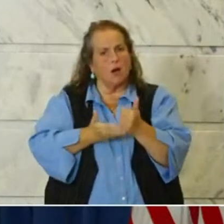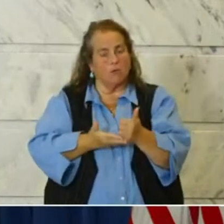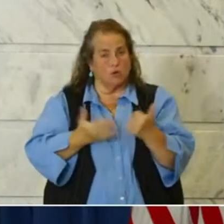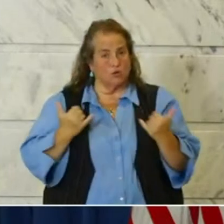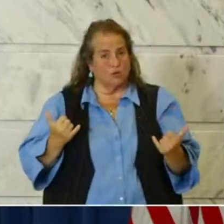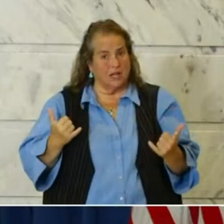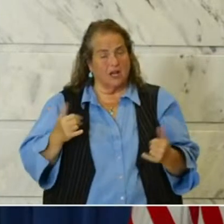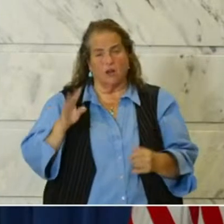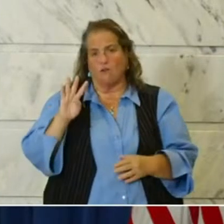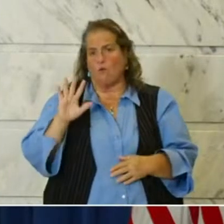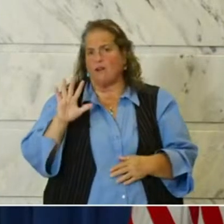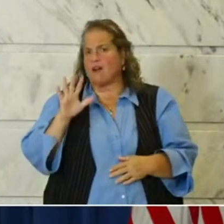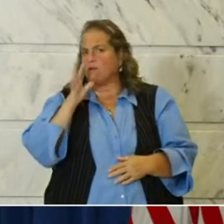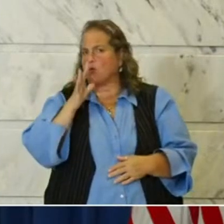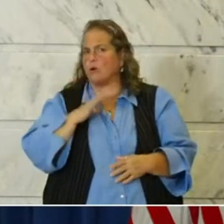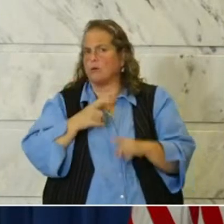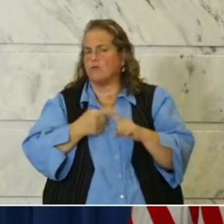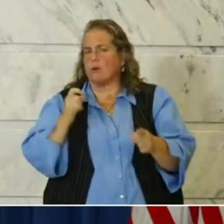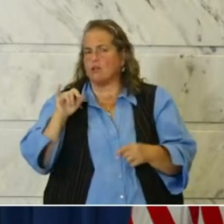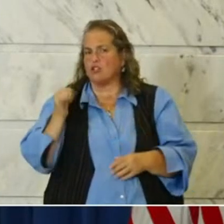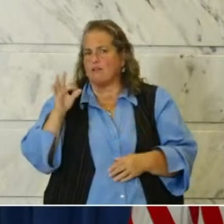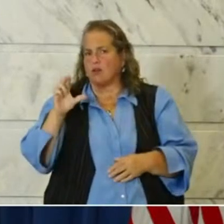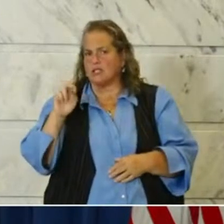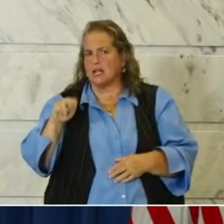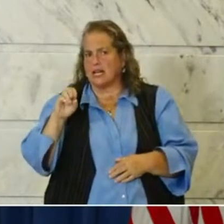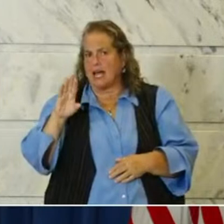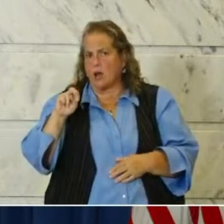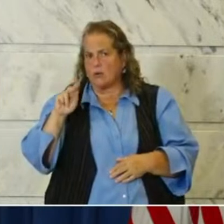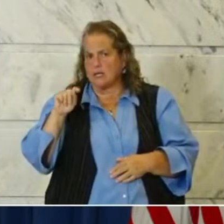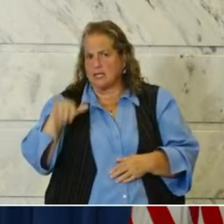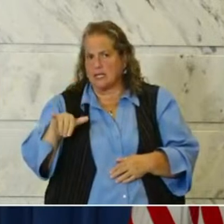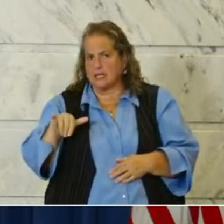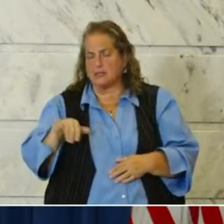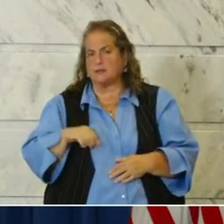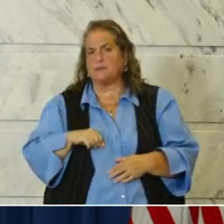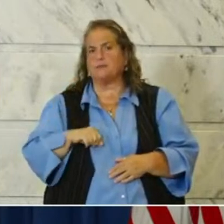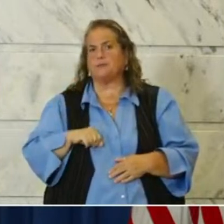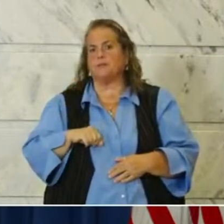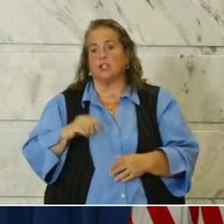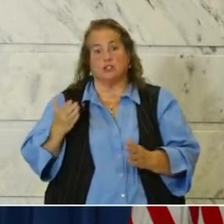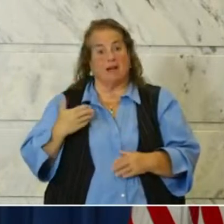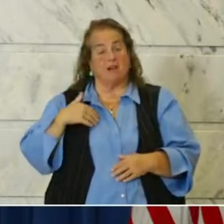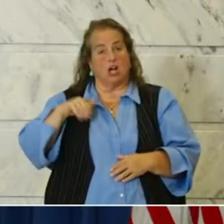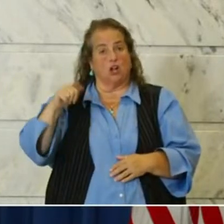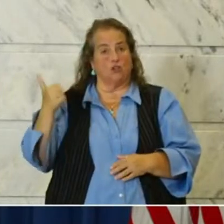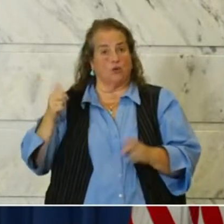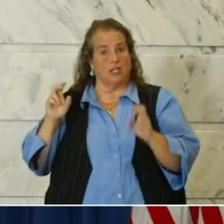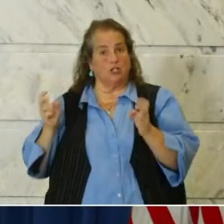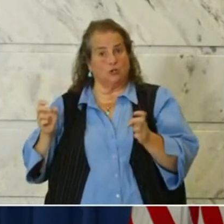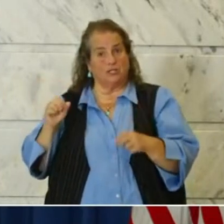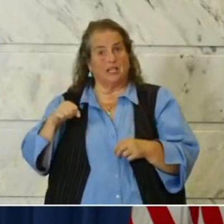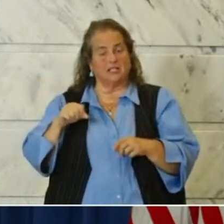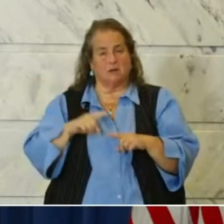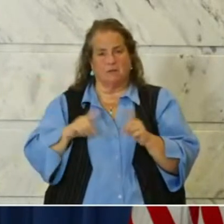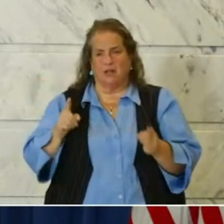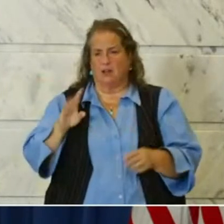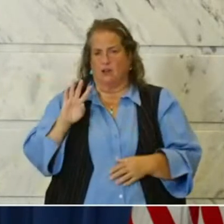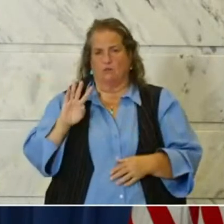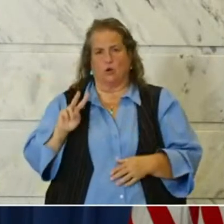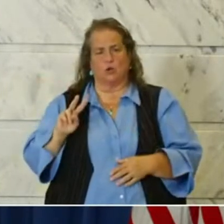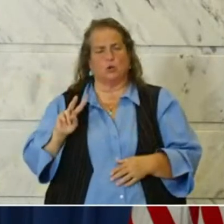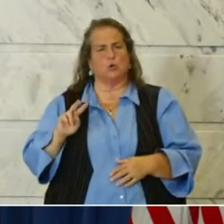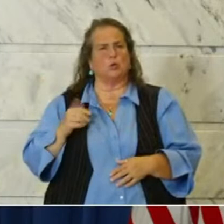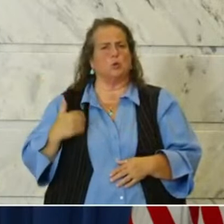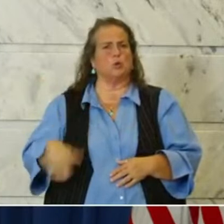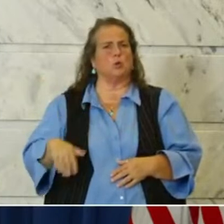a 45-year-old woman from Jefferson County. I know there are some comorbidities there, but as a guy that's 42, that ought to be